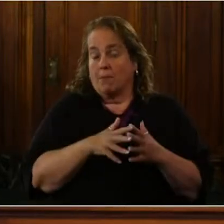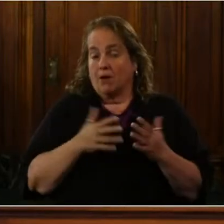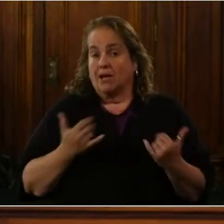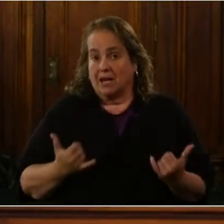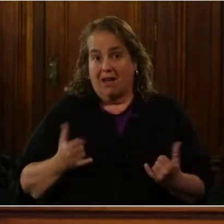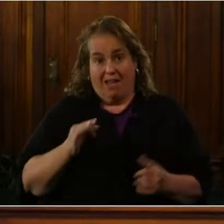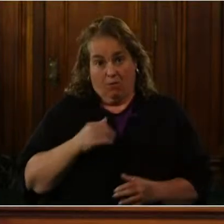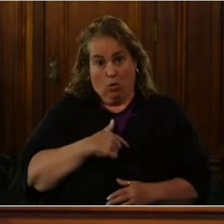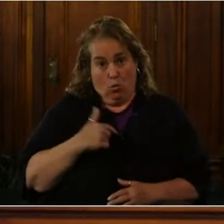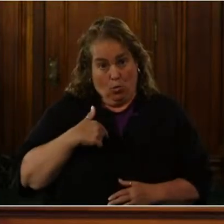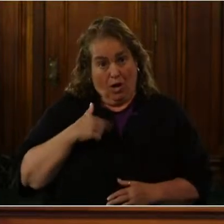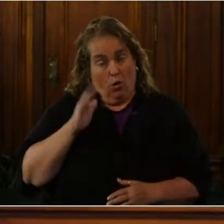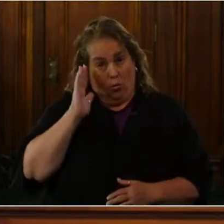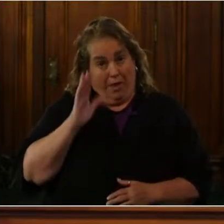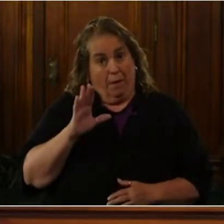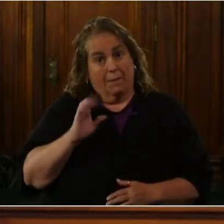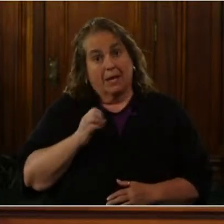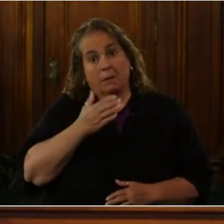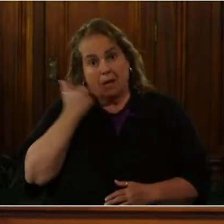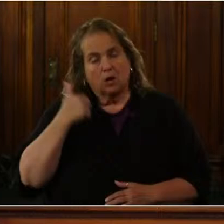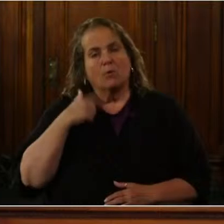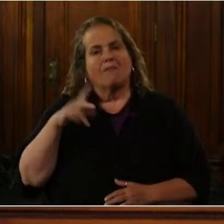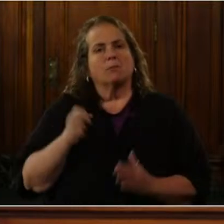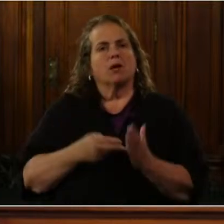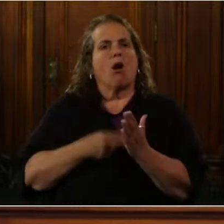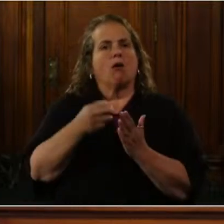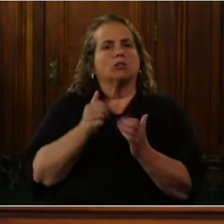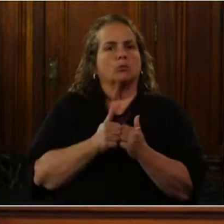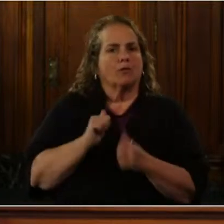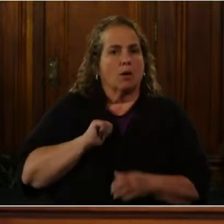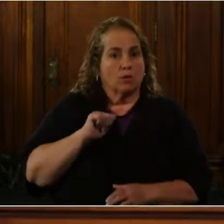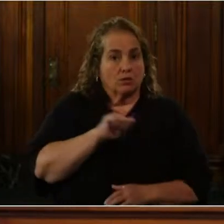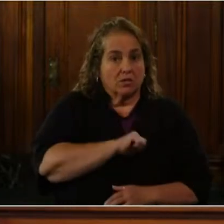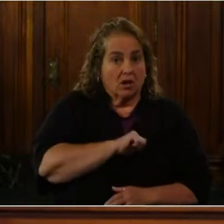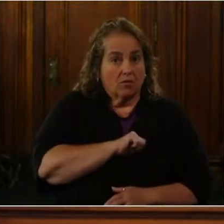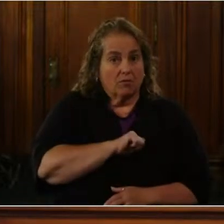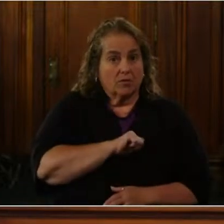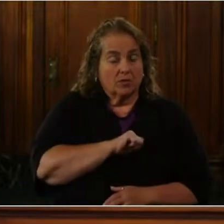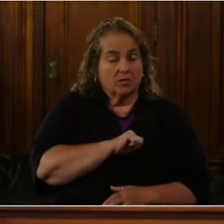If we're going to be better, we got to be honest with ourselves,